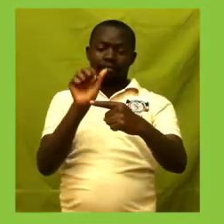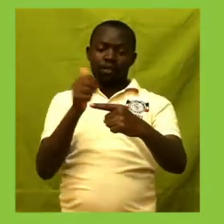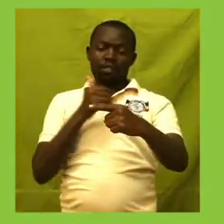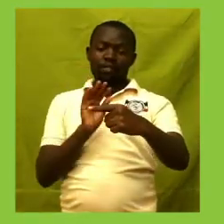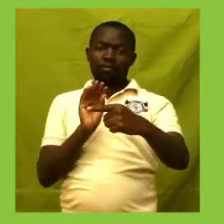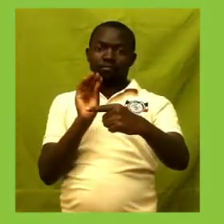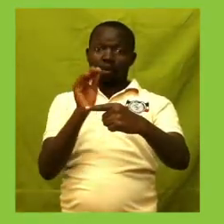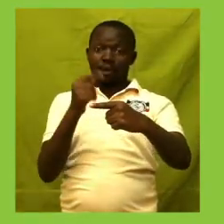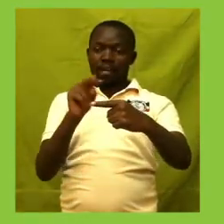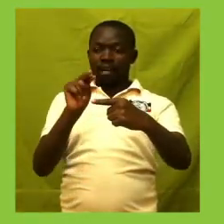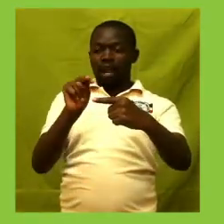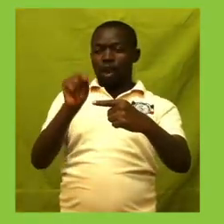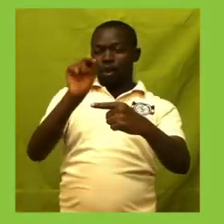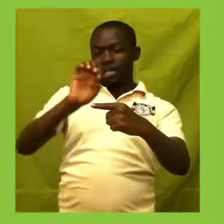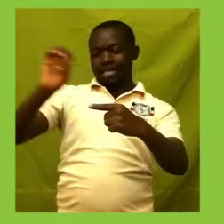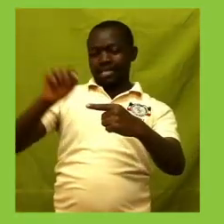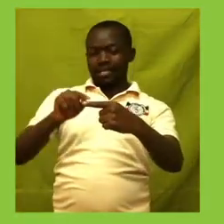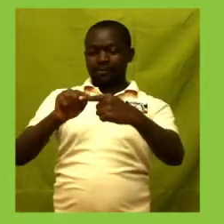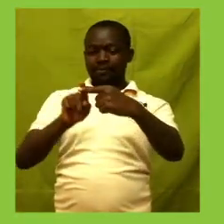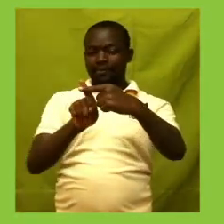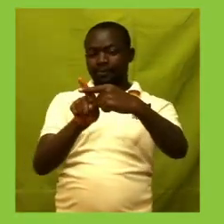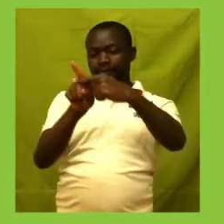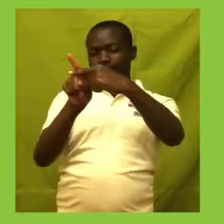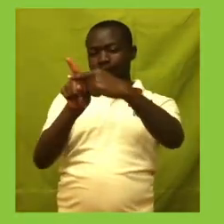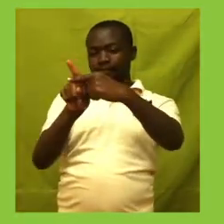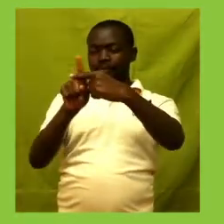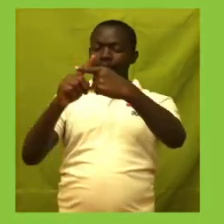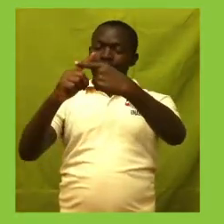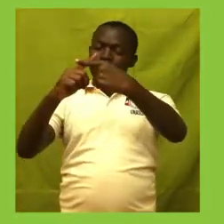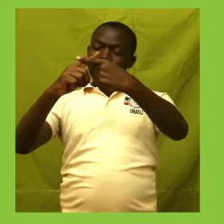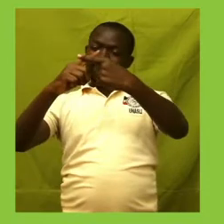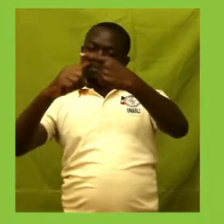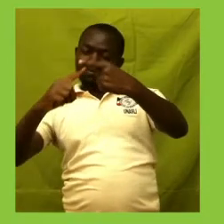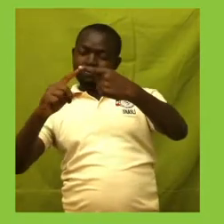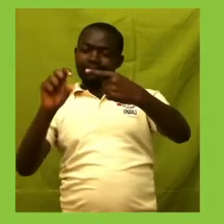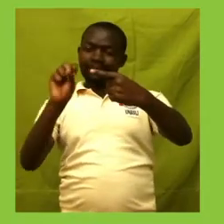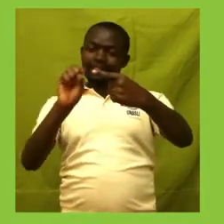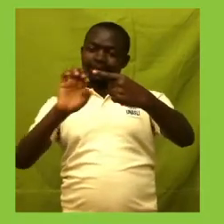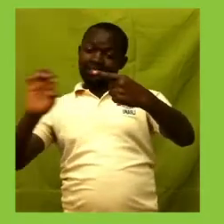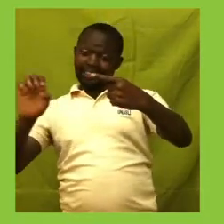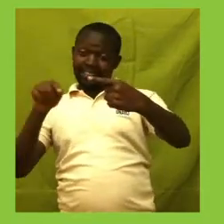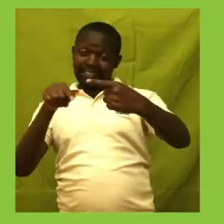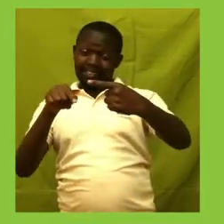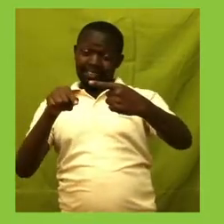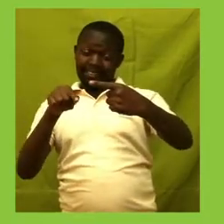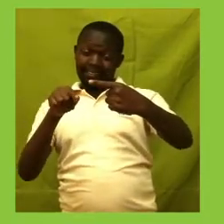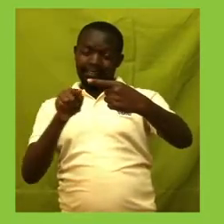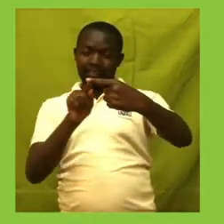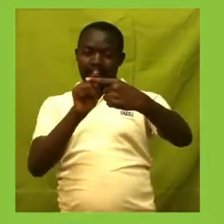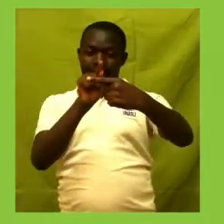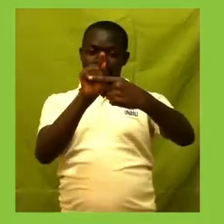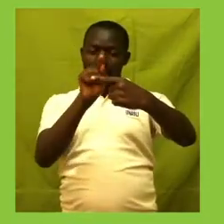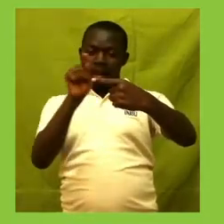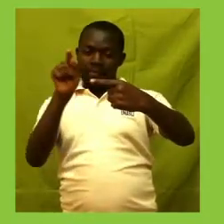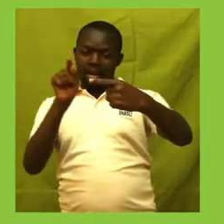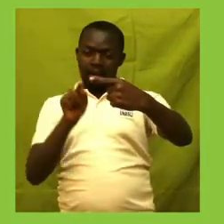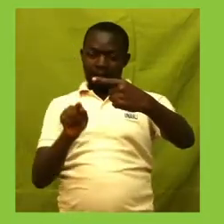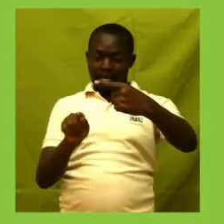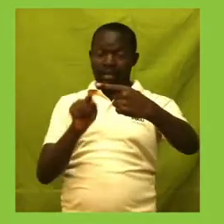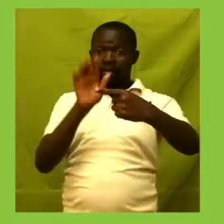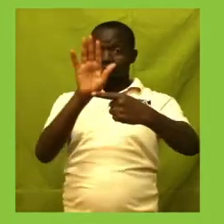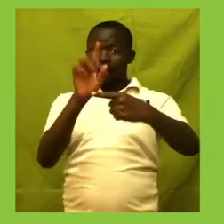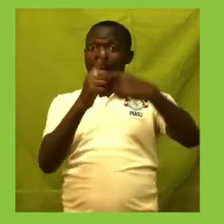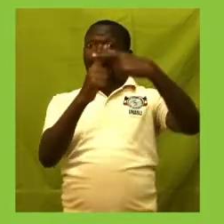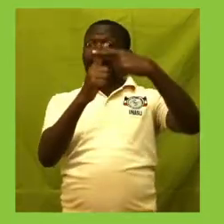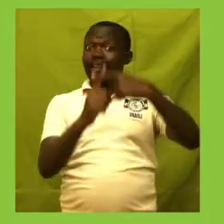also indicate the northeast and the northwest, the southeast and the southwest points on your